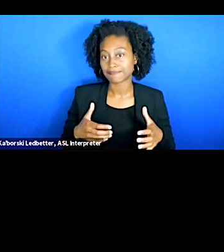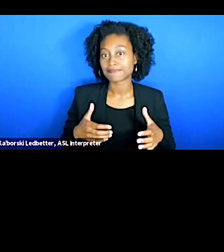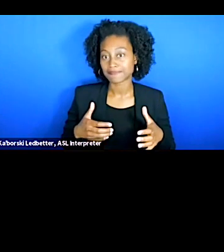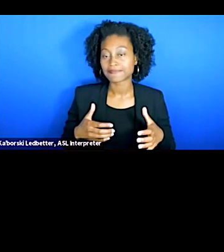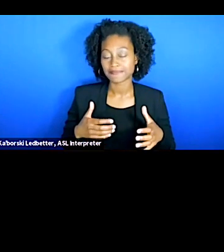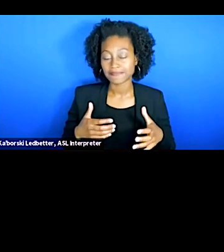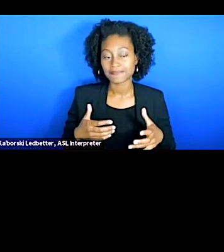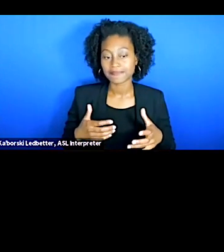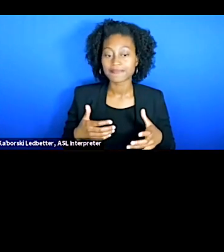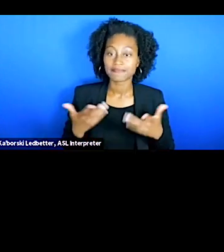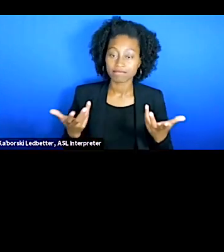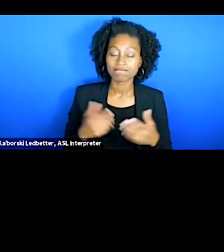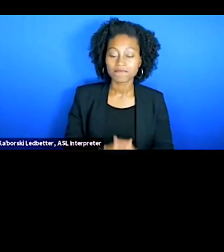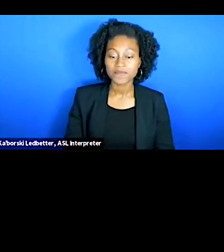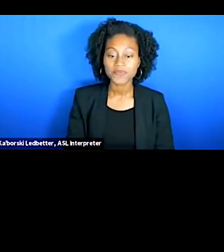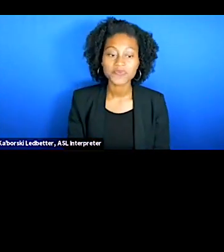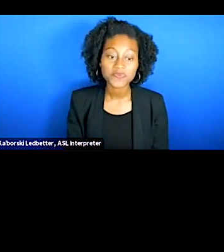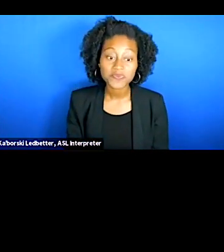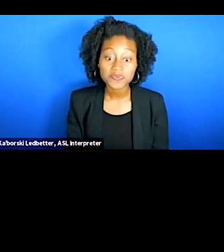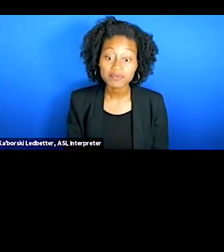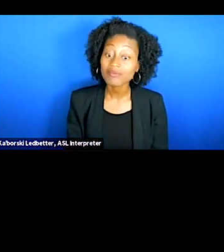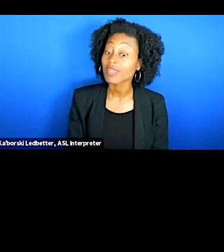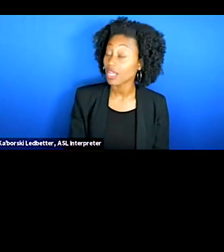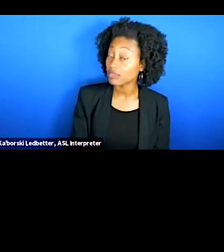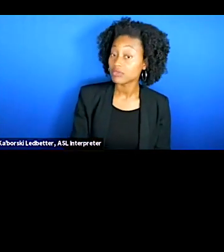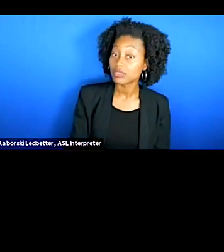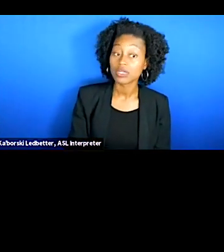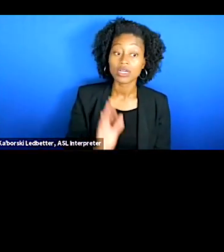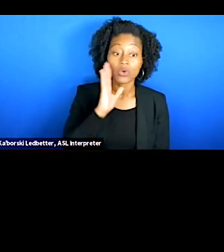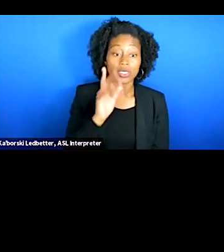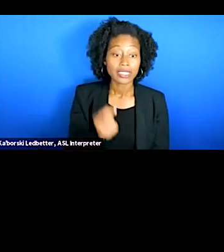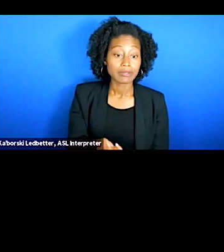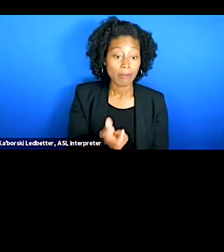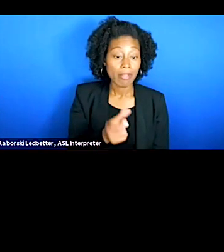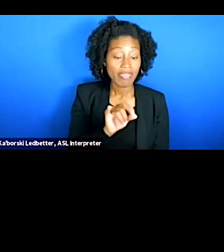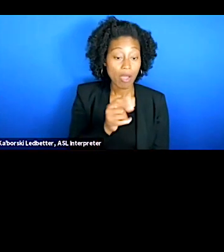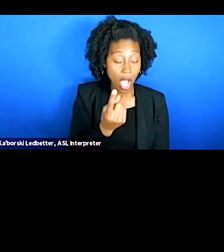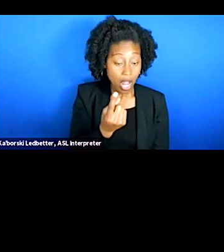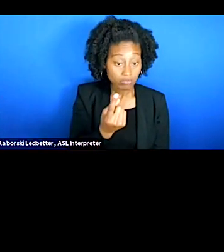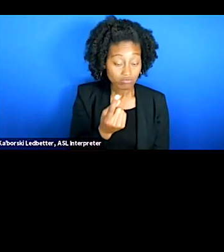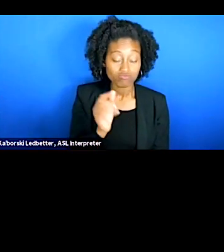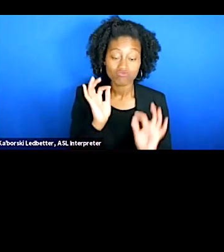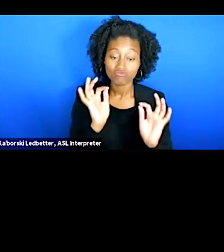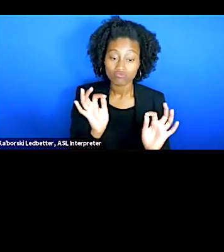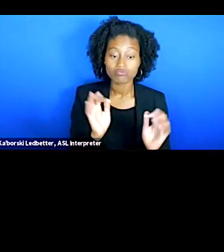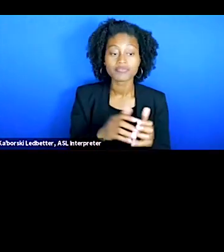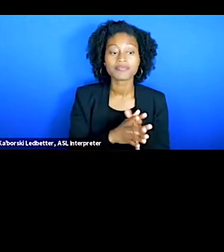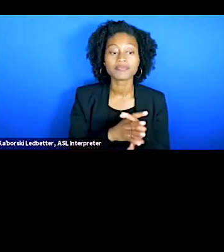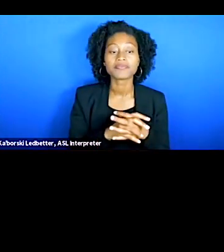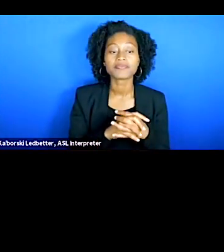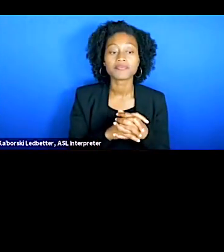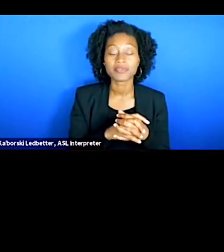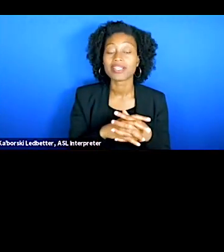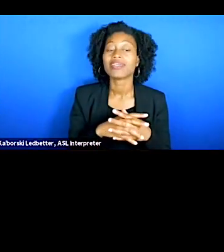for the synthesis. So we would need to discard it at this point, so it does not continue to the